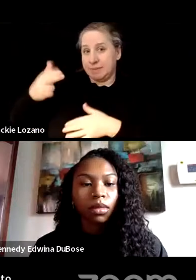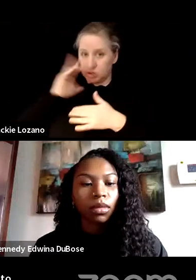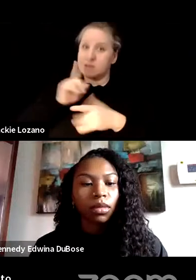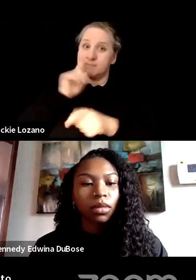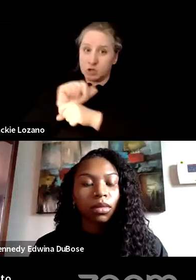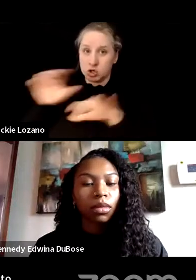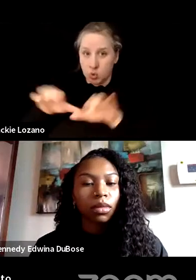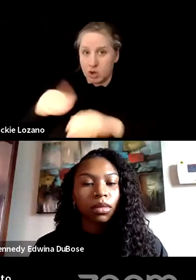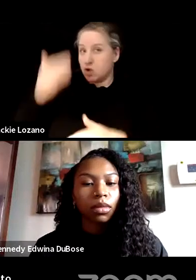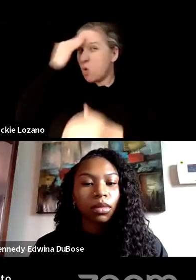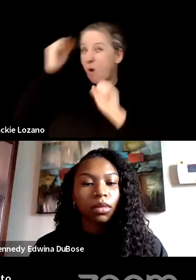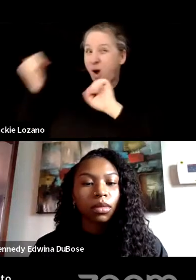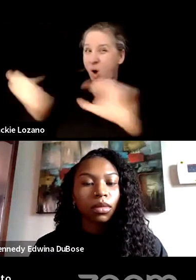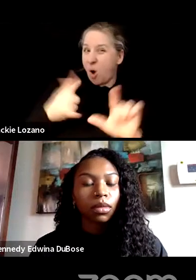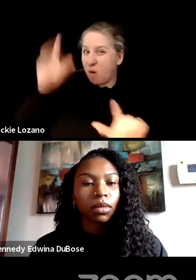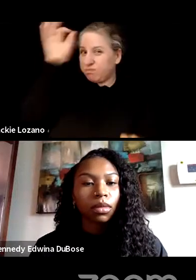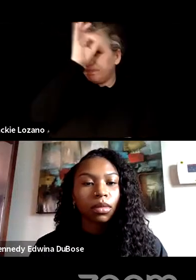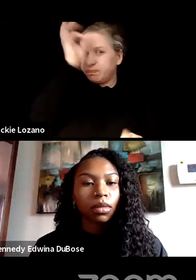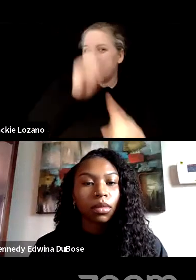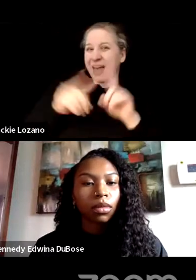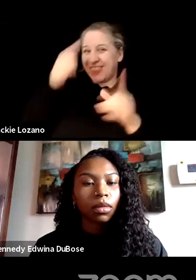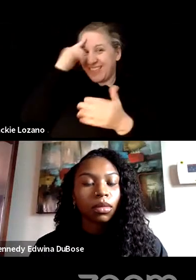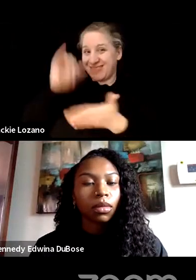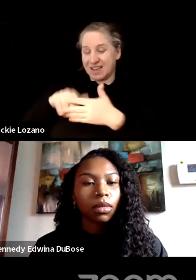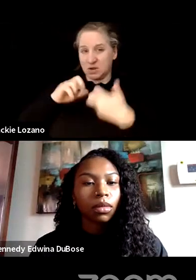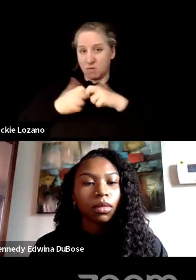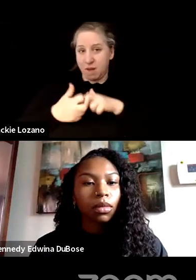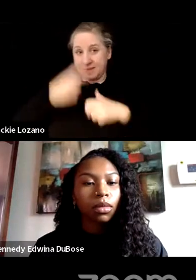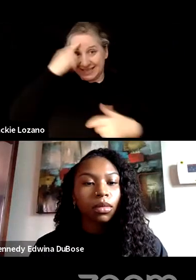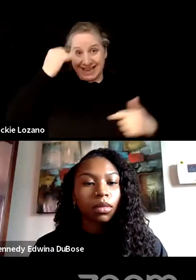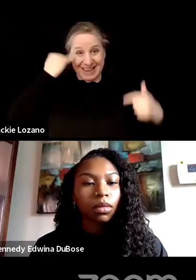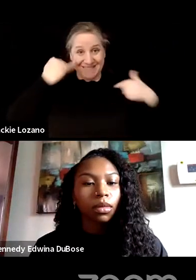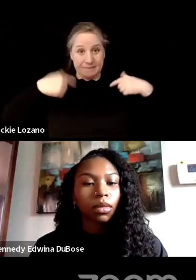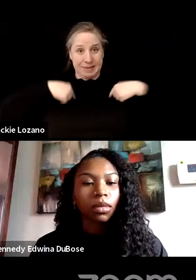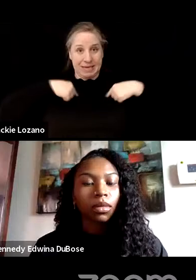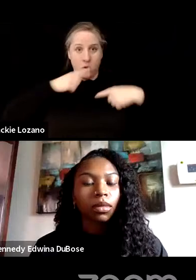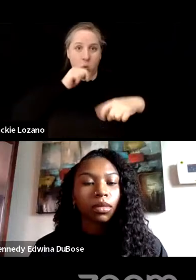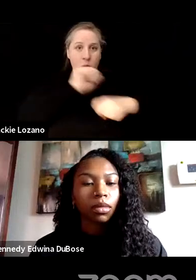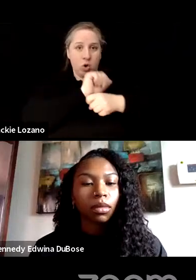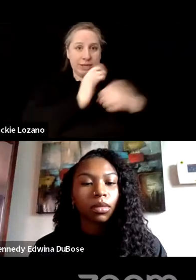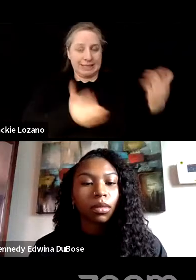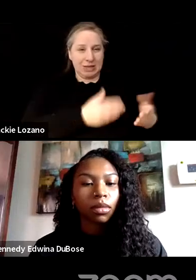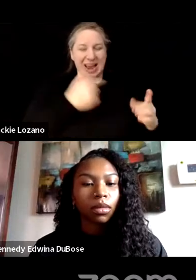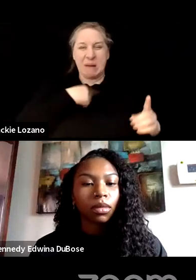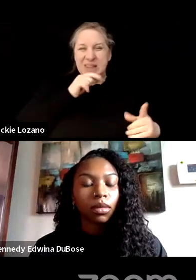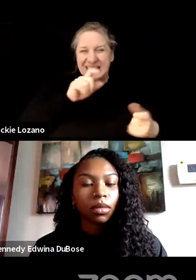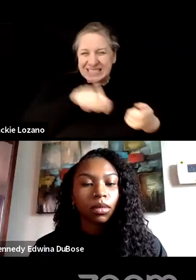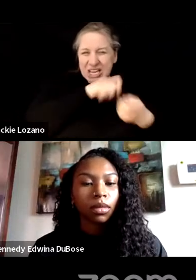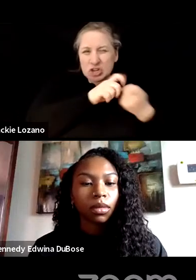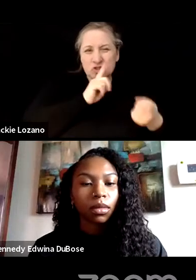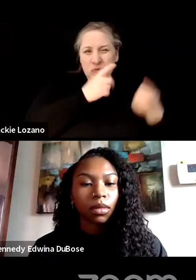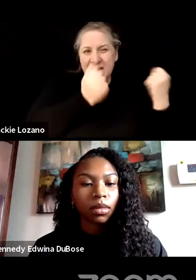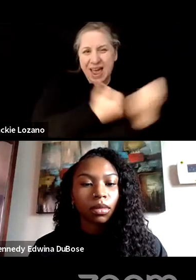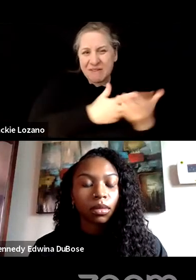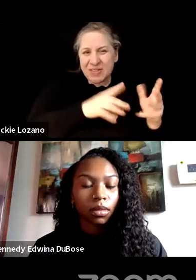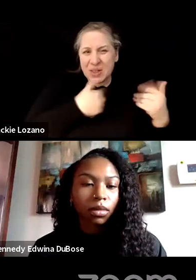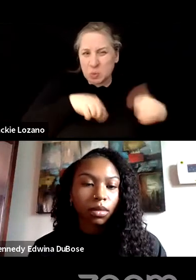them, but I think therein lies the problem. Because if me at this institution, I'm not exactly sure of all the things that we